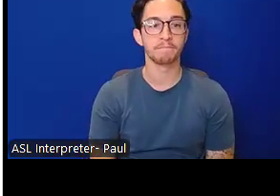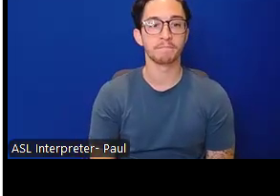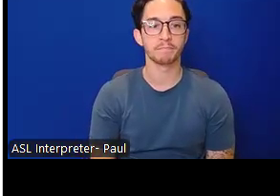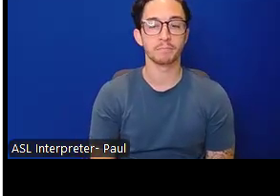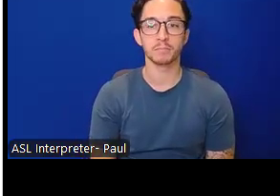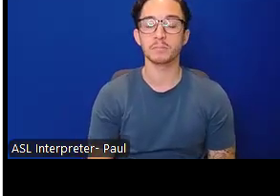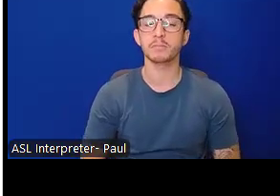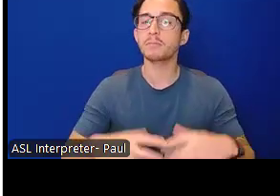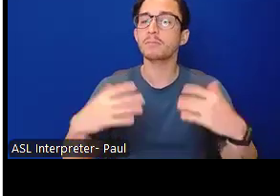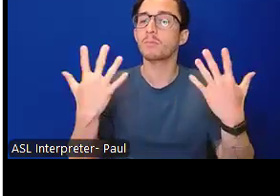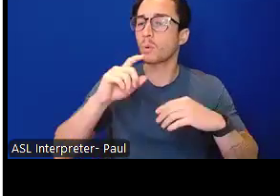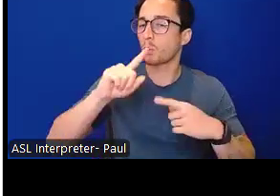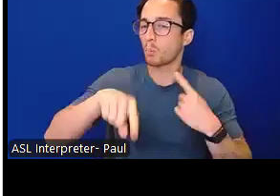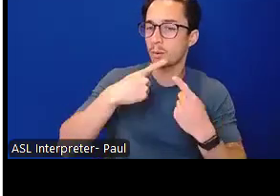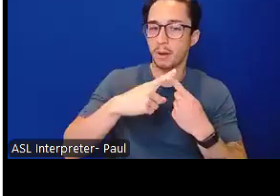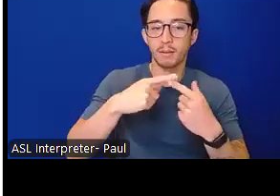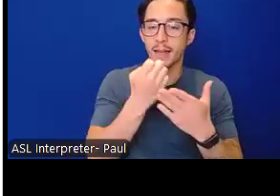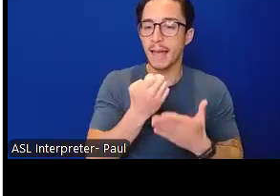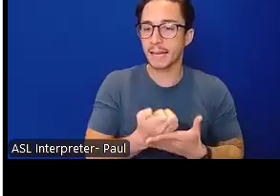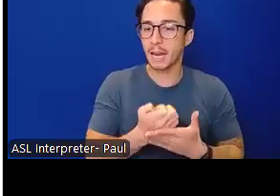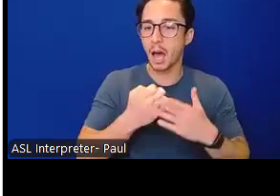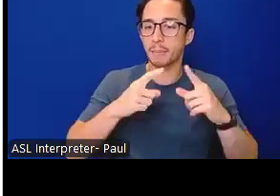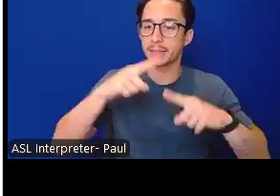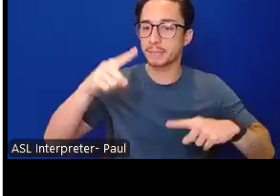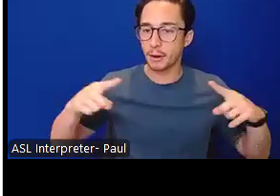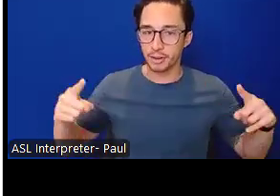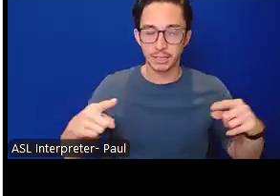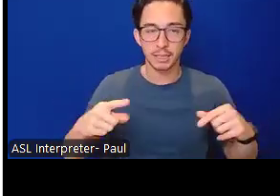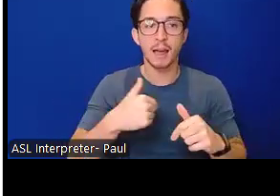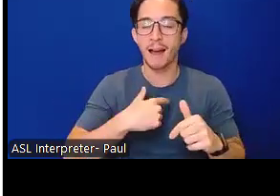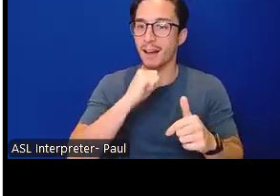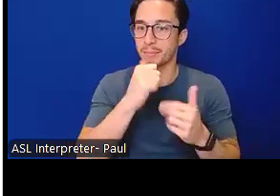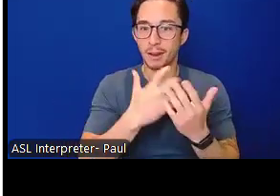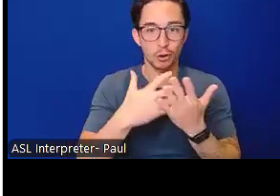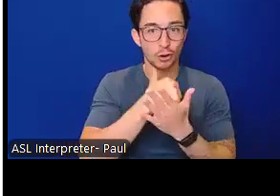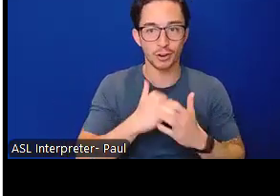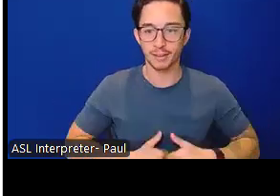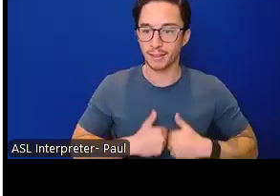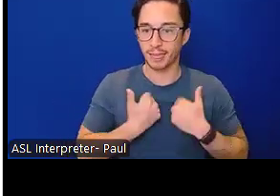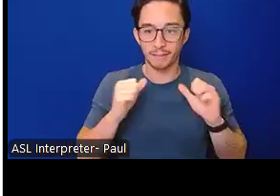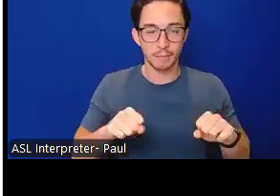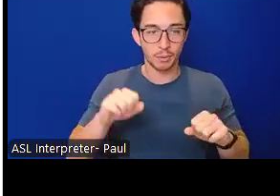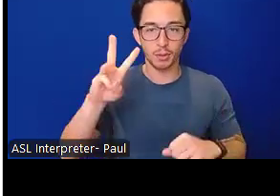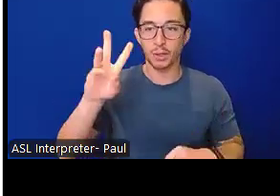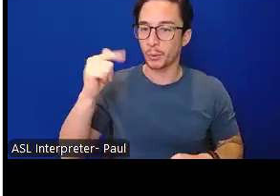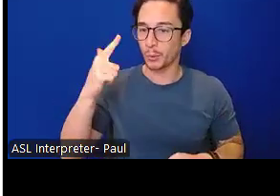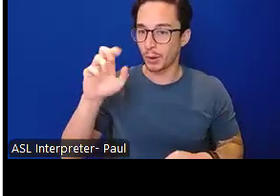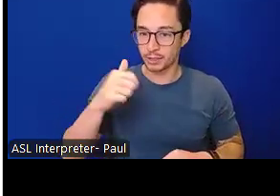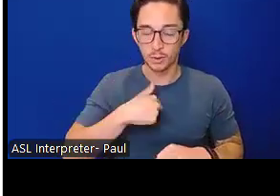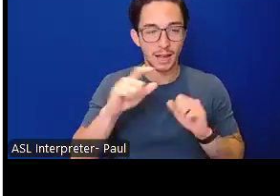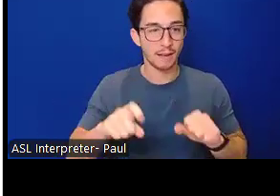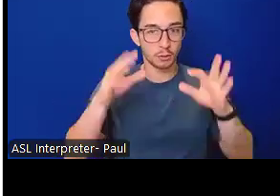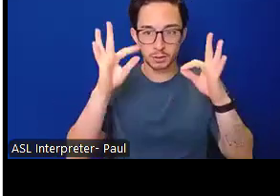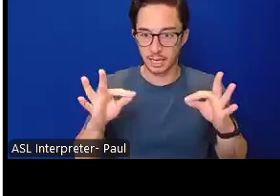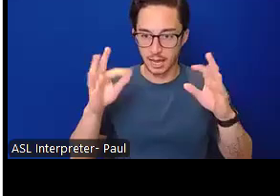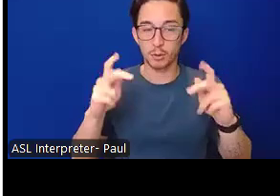What about economic disparities? The fact that I'm not even earning a livable wage. And so I got to decide between